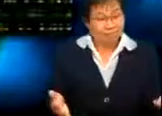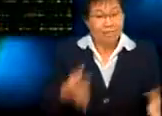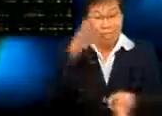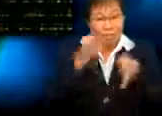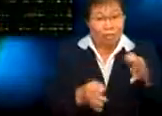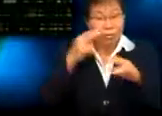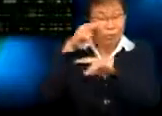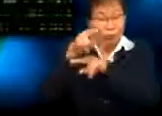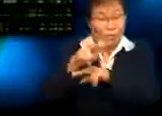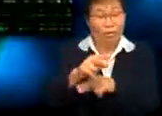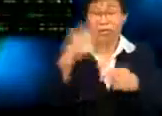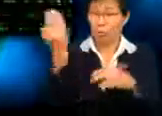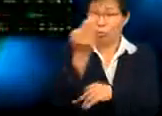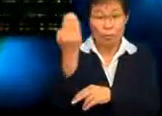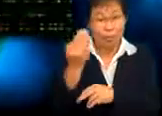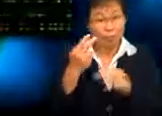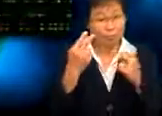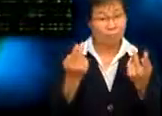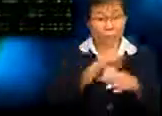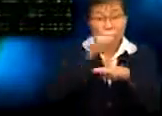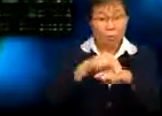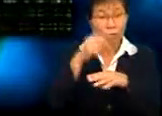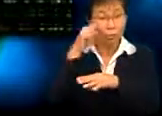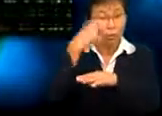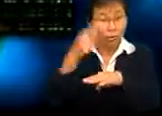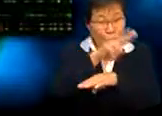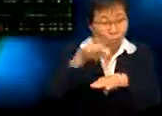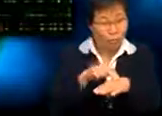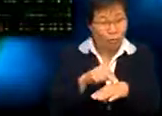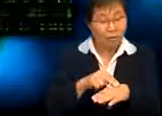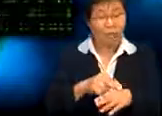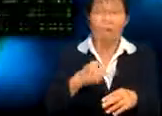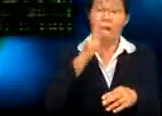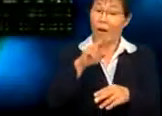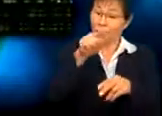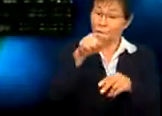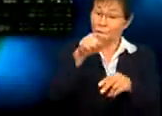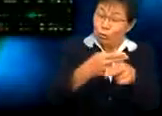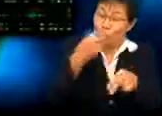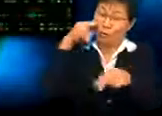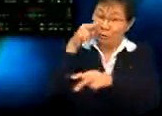Is your vision normal? Are you short-sighted?